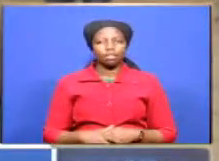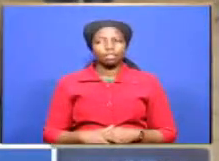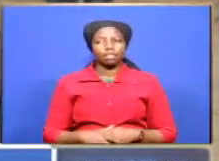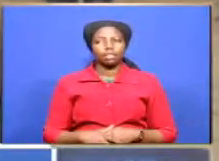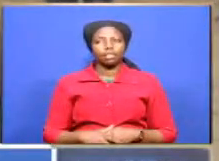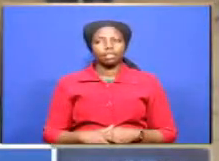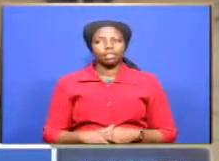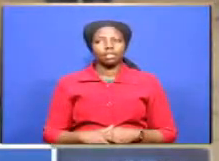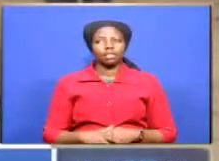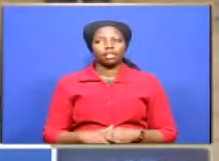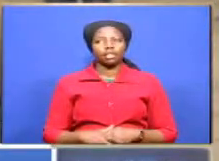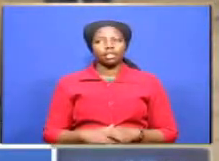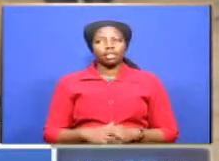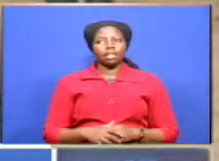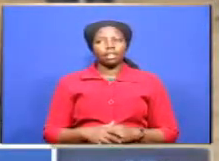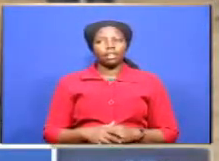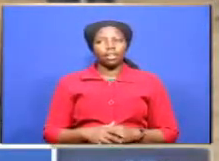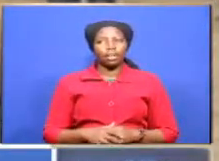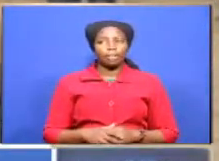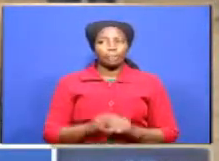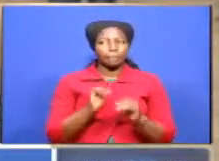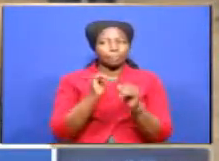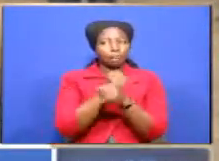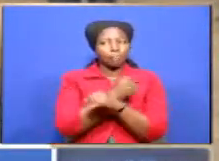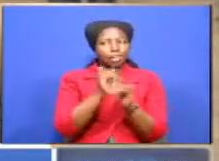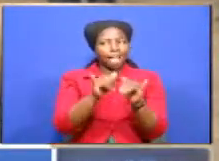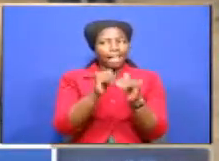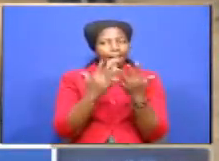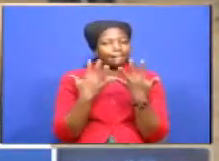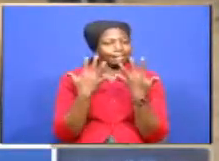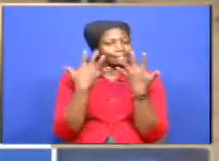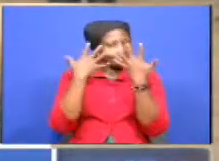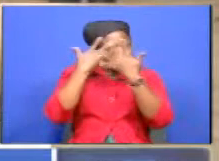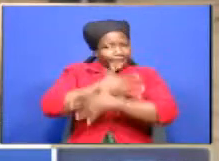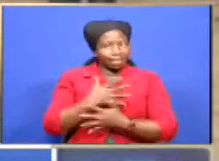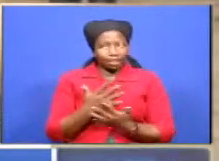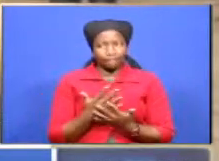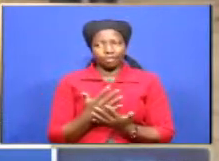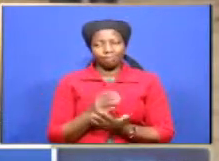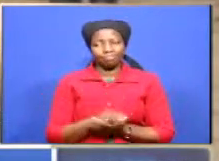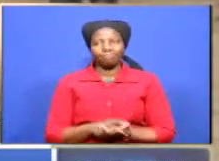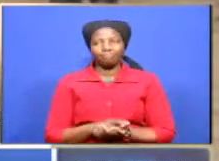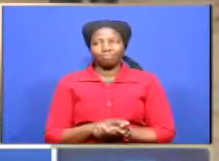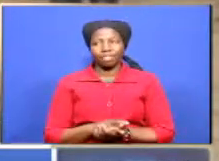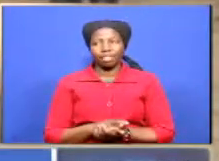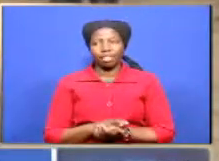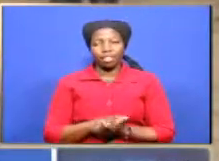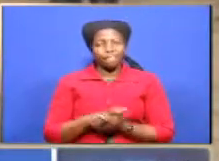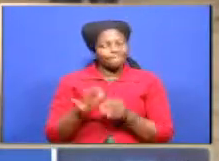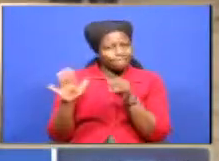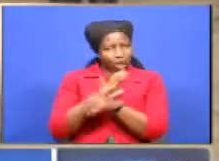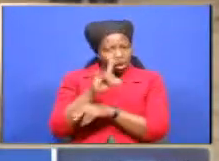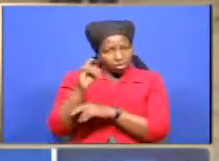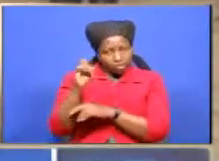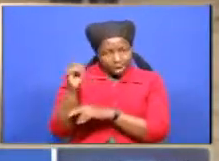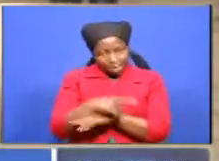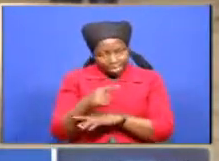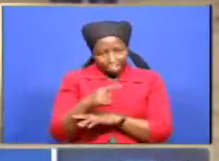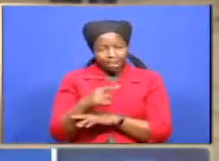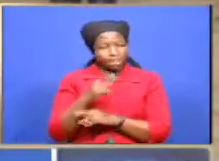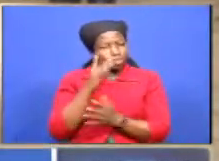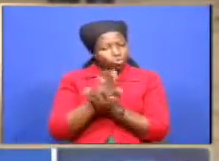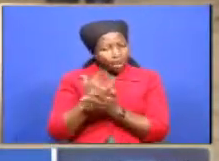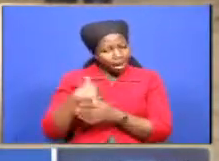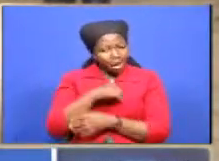darkness as clients who have been getting served for 1 month. And we are referred to